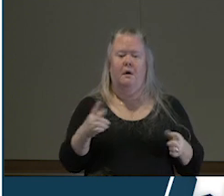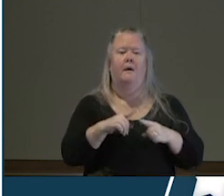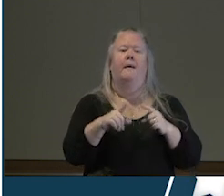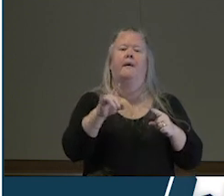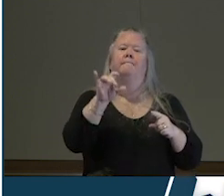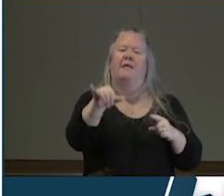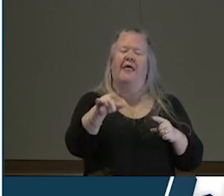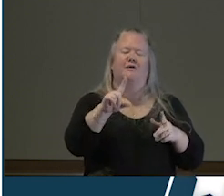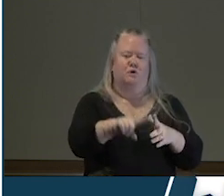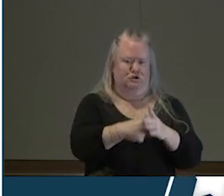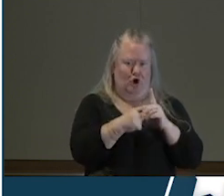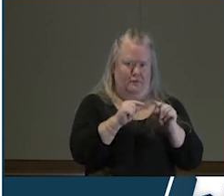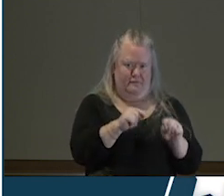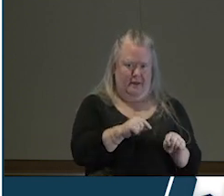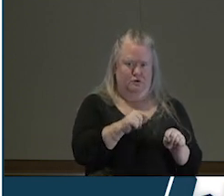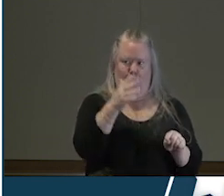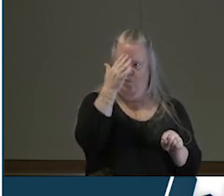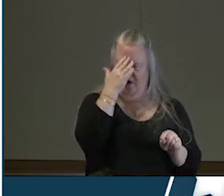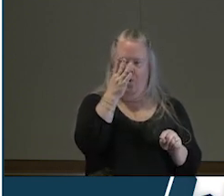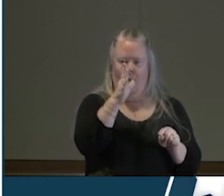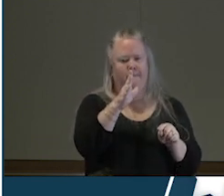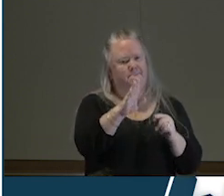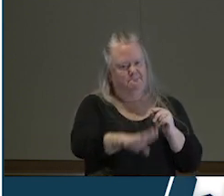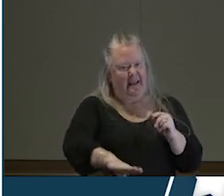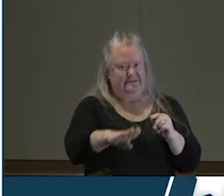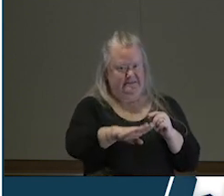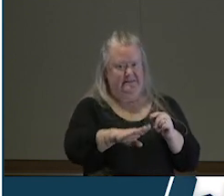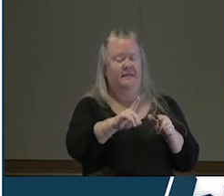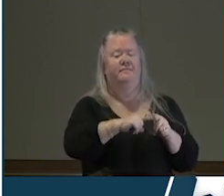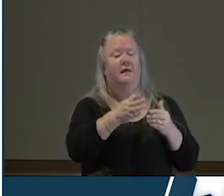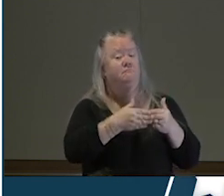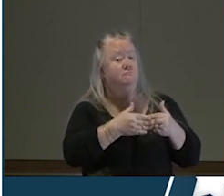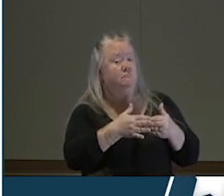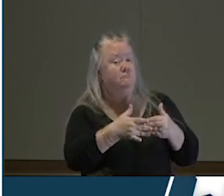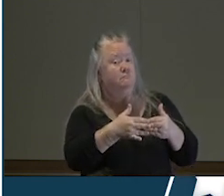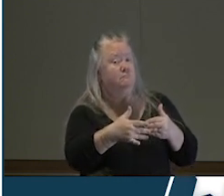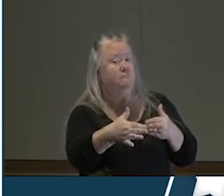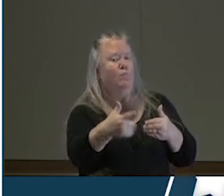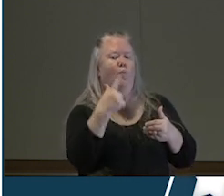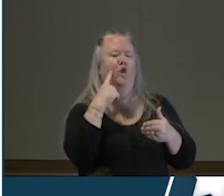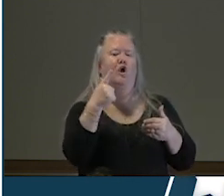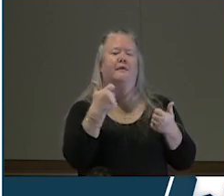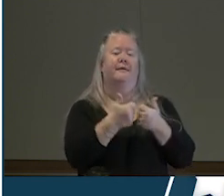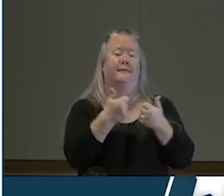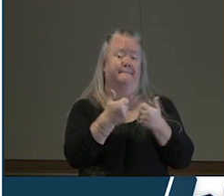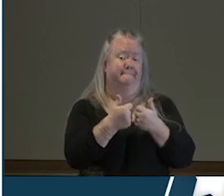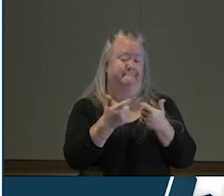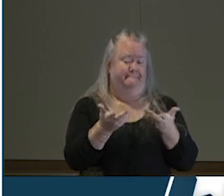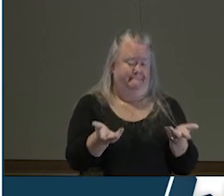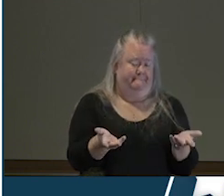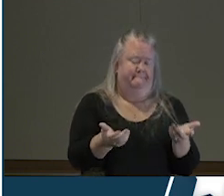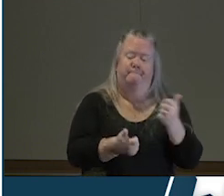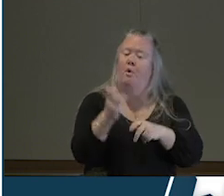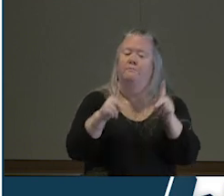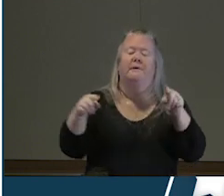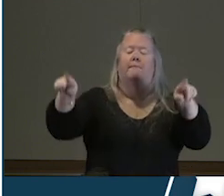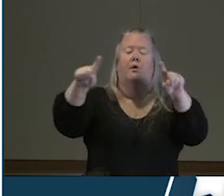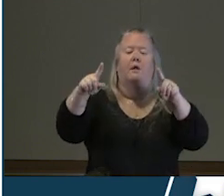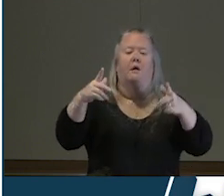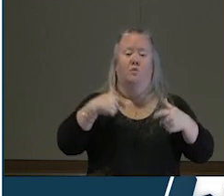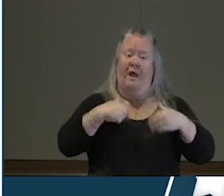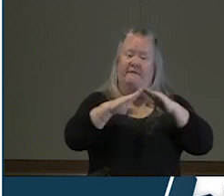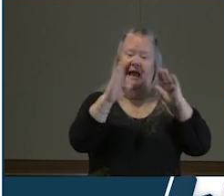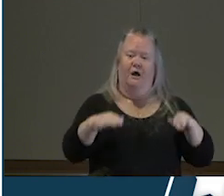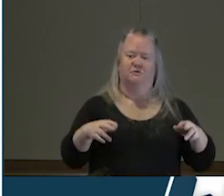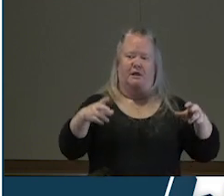that's where we're going to start so that we know the baseline. Then from there, we can look at the chessboard. because most people have maybe, let's say, a